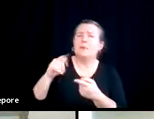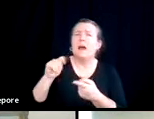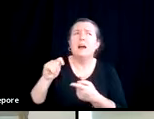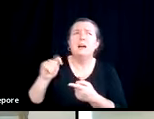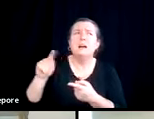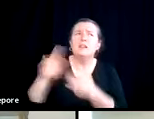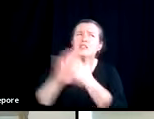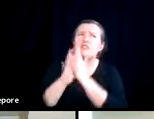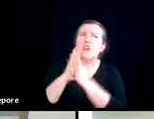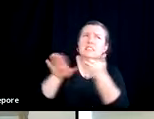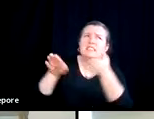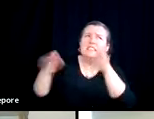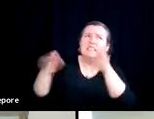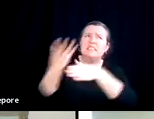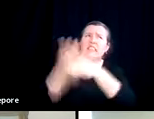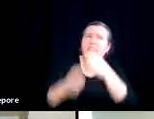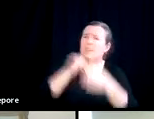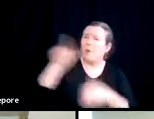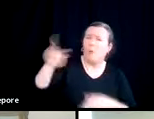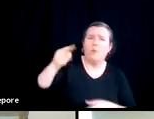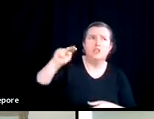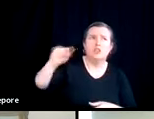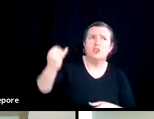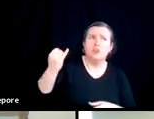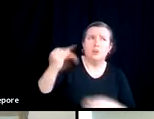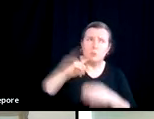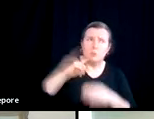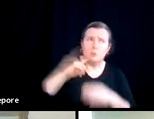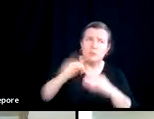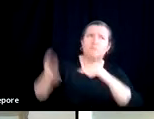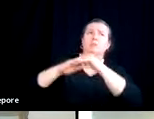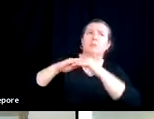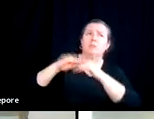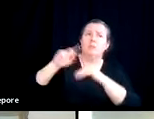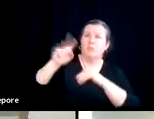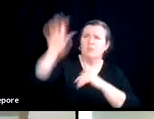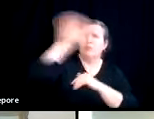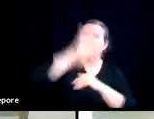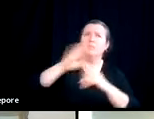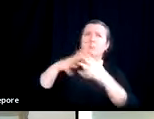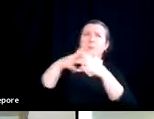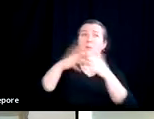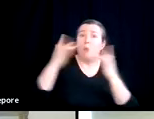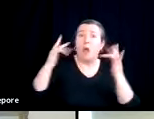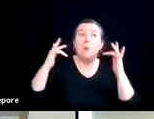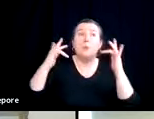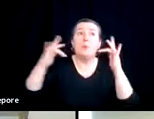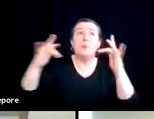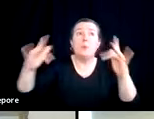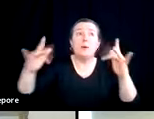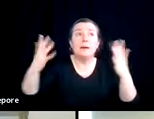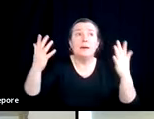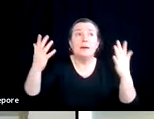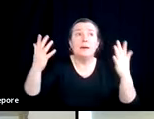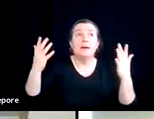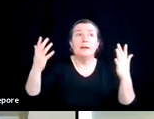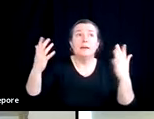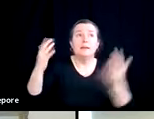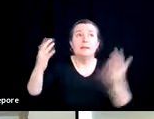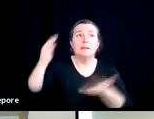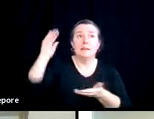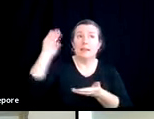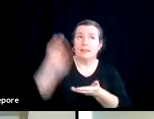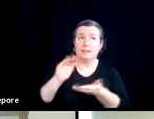Jersey. And it turns out the open road is not necessarily our friend.